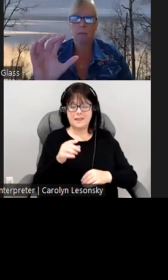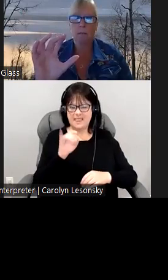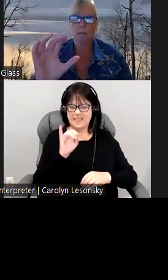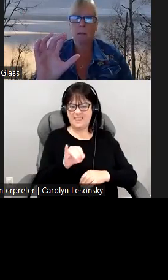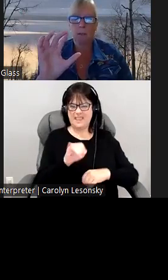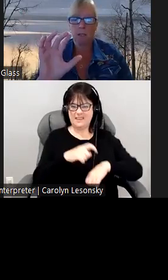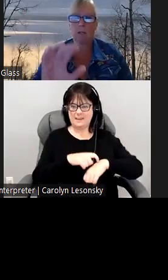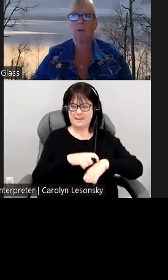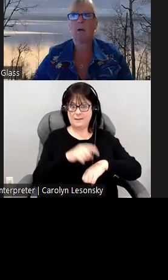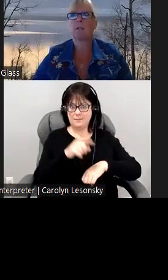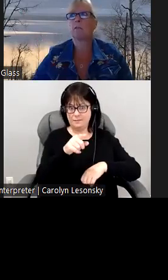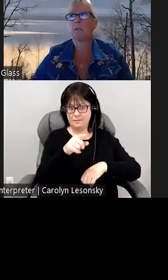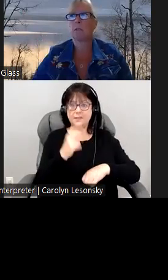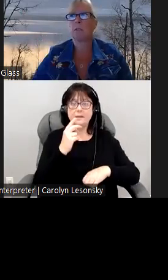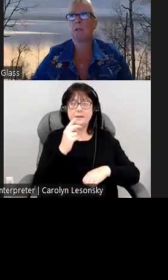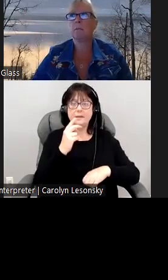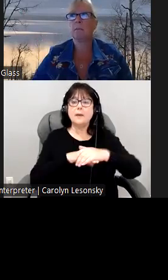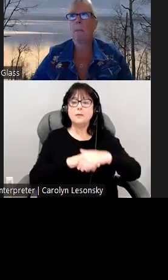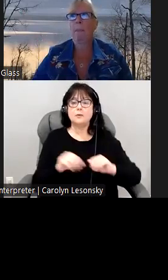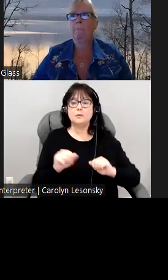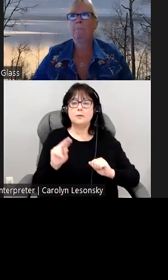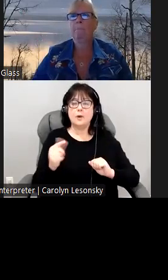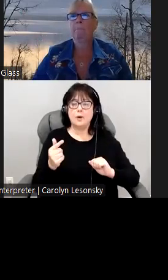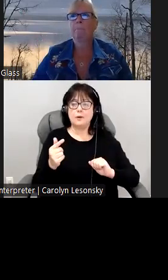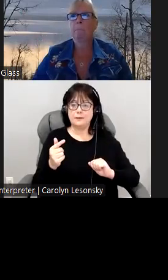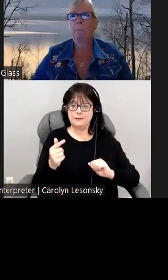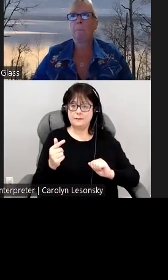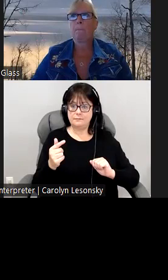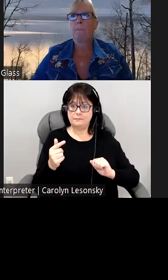time, up to the end of August of the fiscal year.